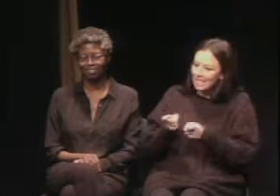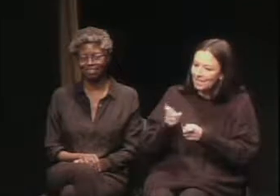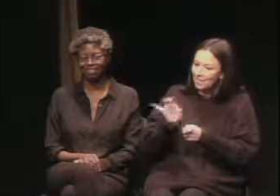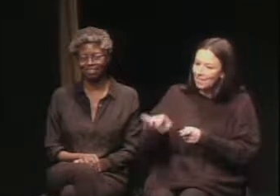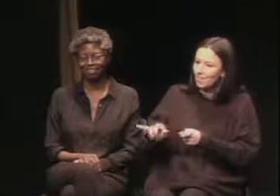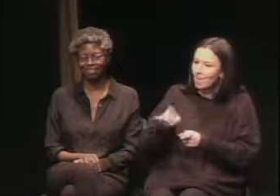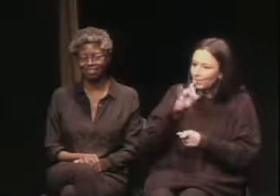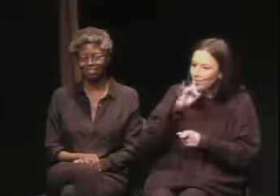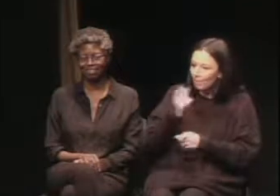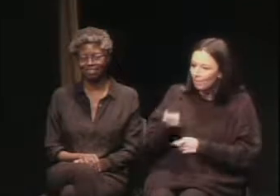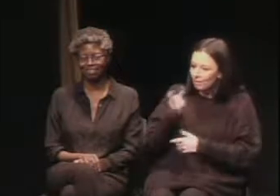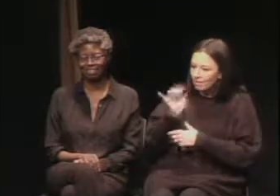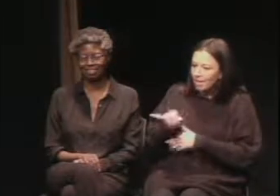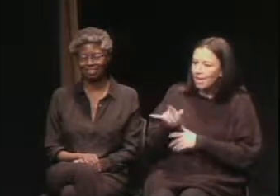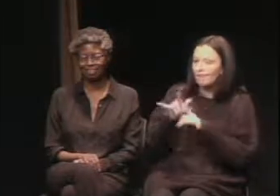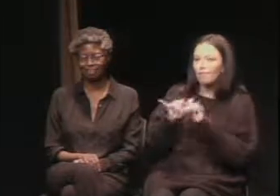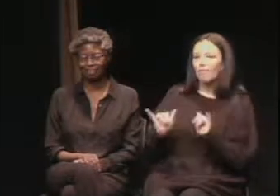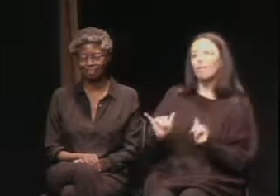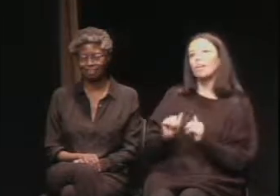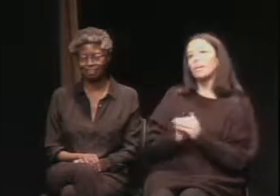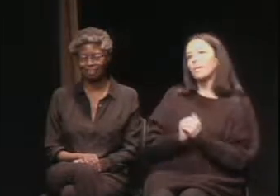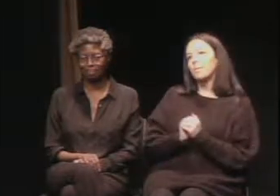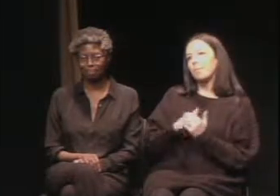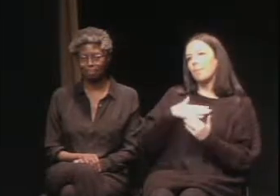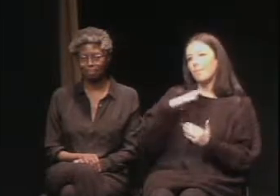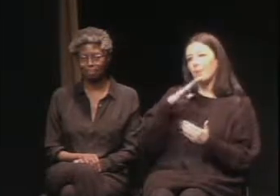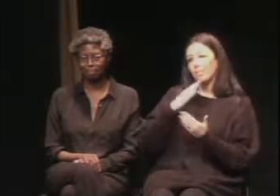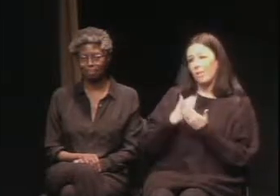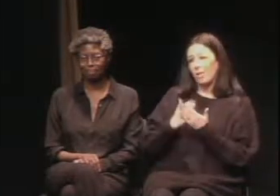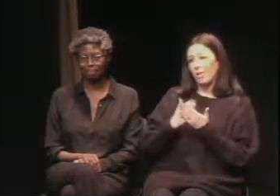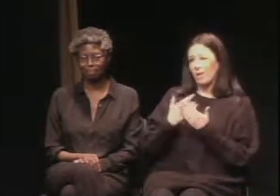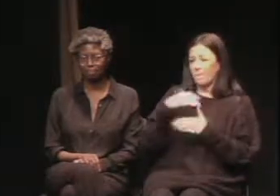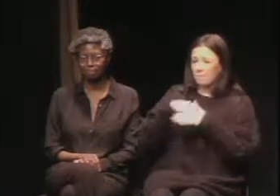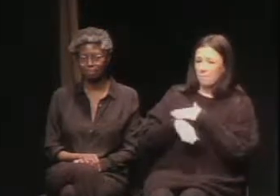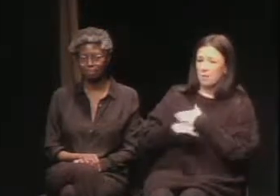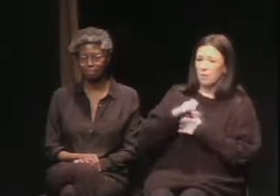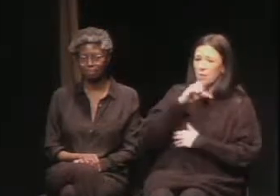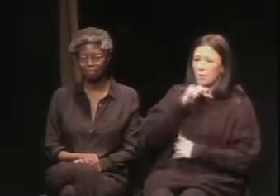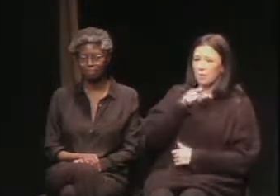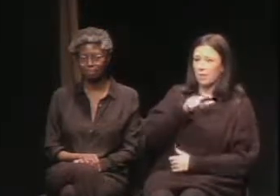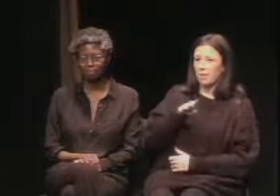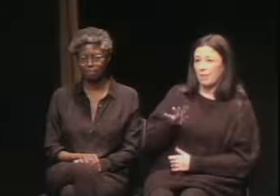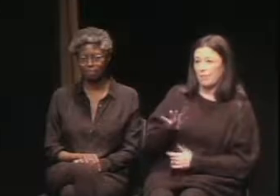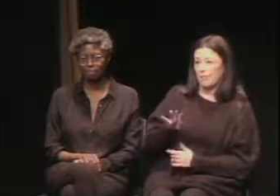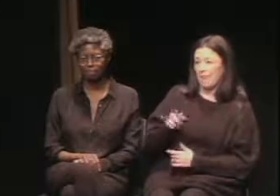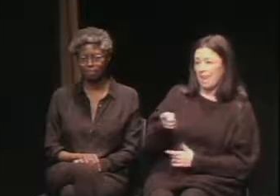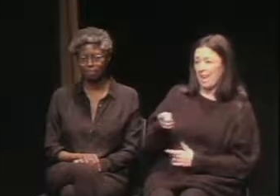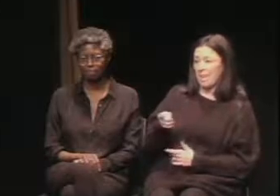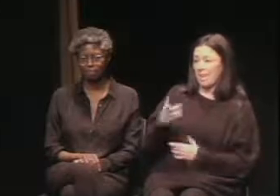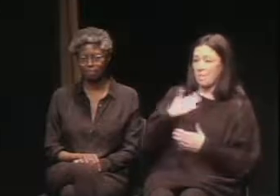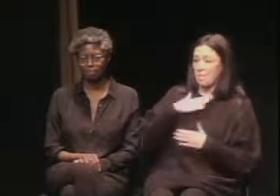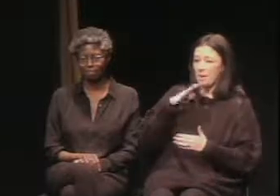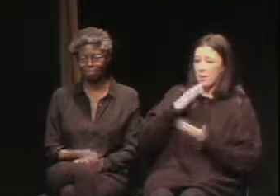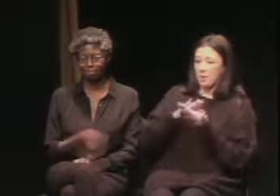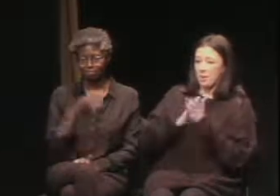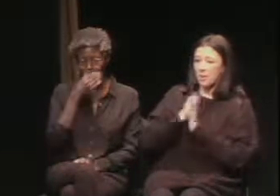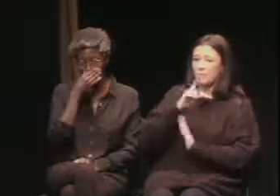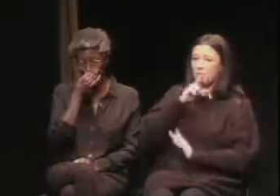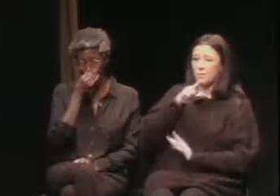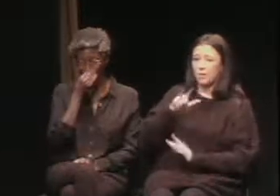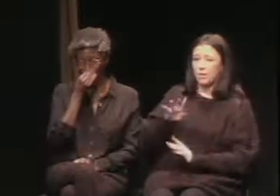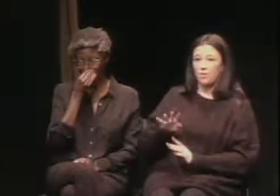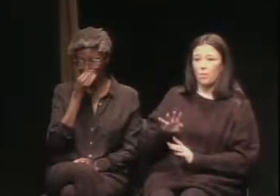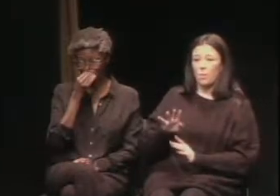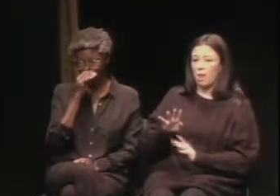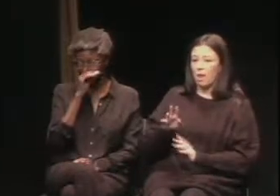the same time, I mean, I had my daughter at 24. Right. And my kid is about to turn 24, and I'm looking at them now like, your choices